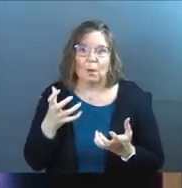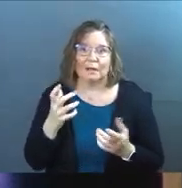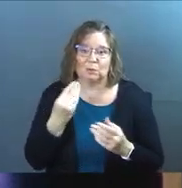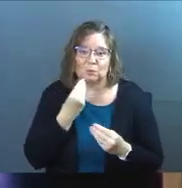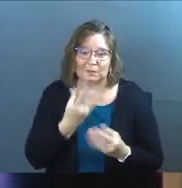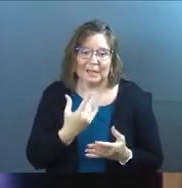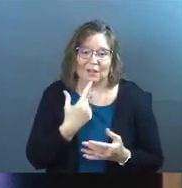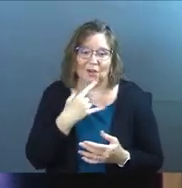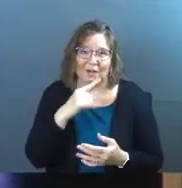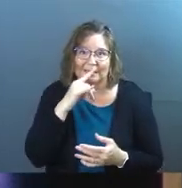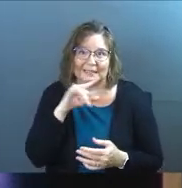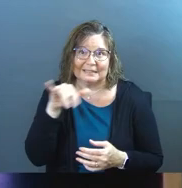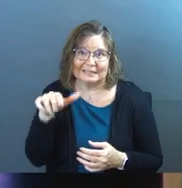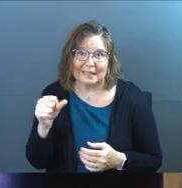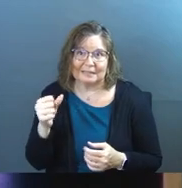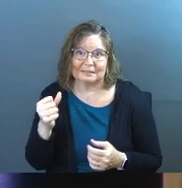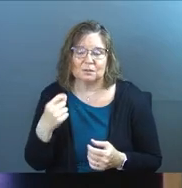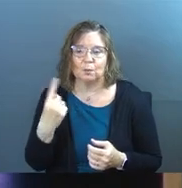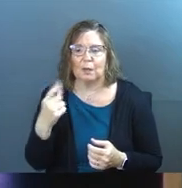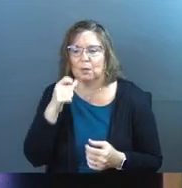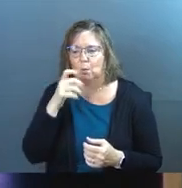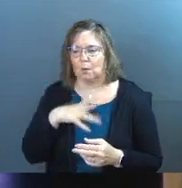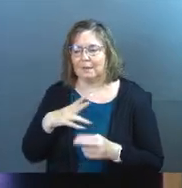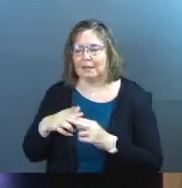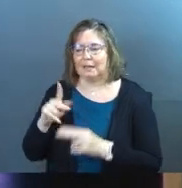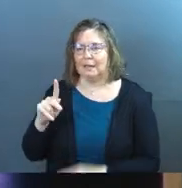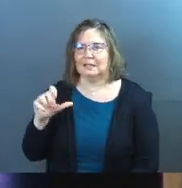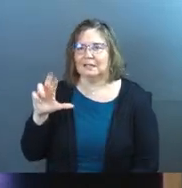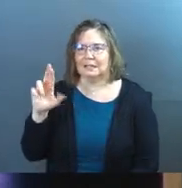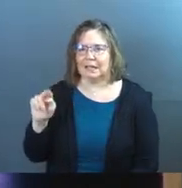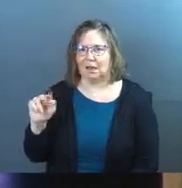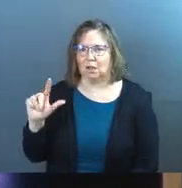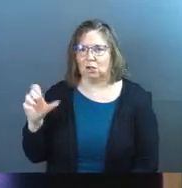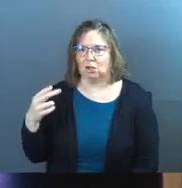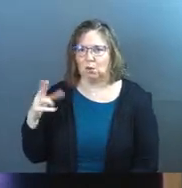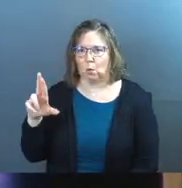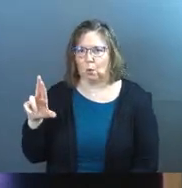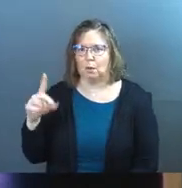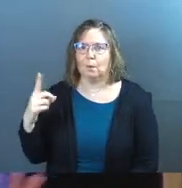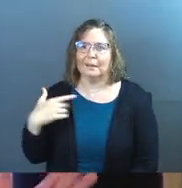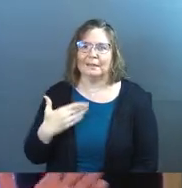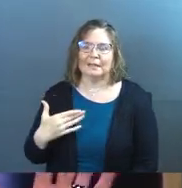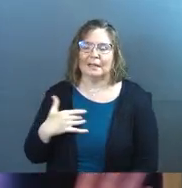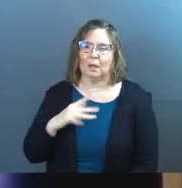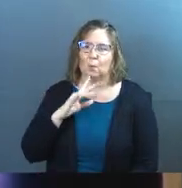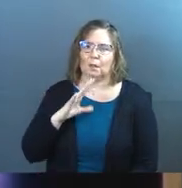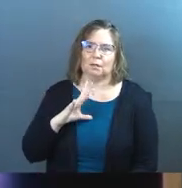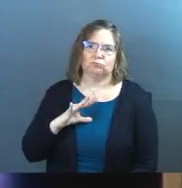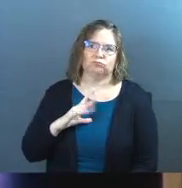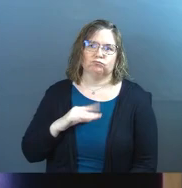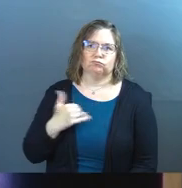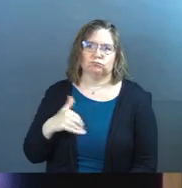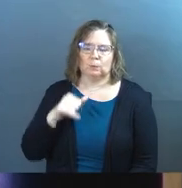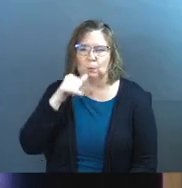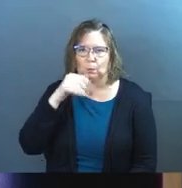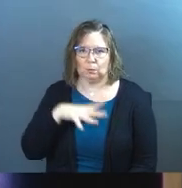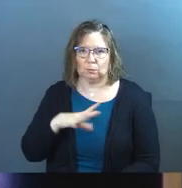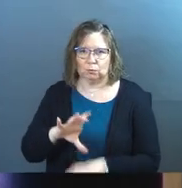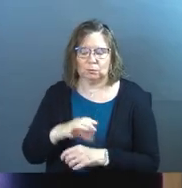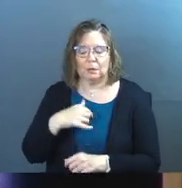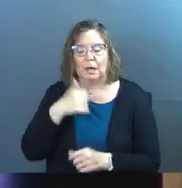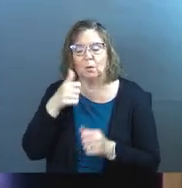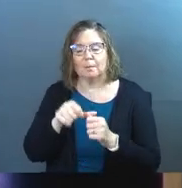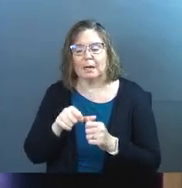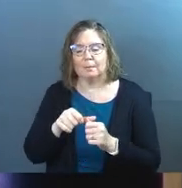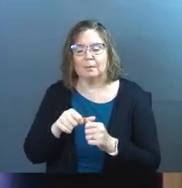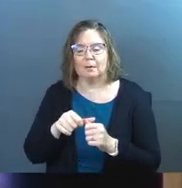wanted to tell our kids yes, okay? So we had this woman. Her name was Karen Lohr. And she was one of these, like, super godly women in our church. And I just remember